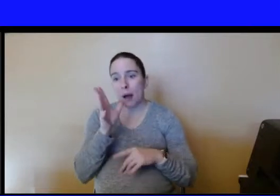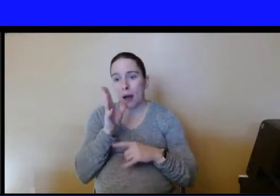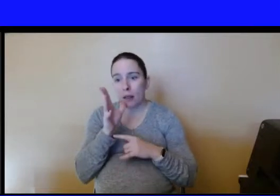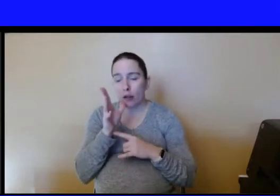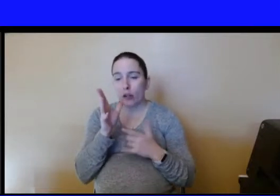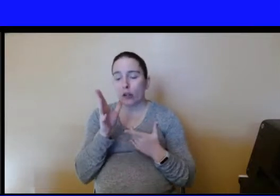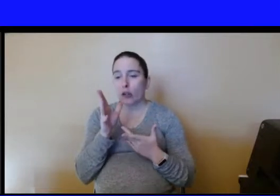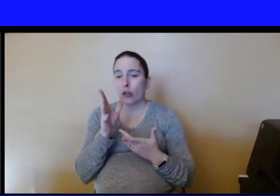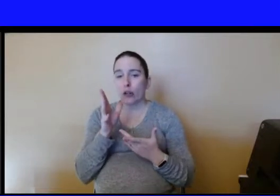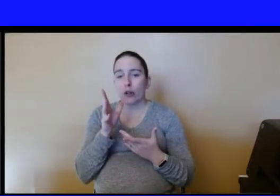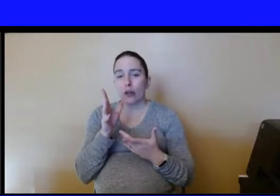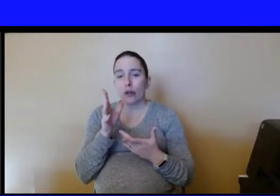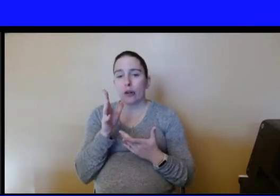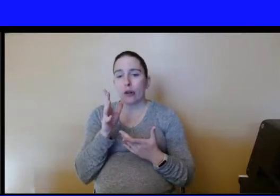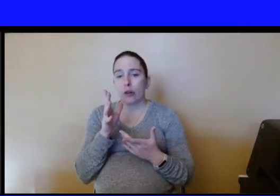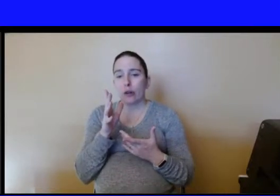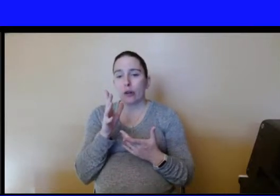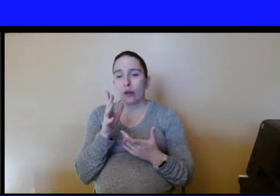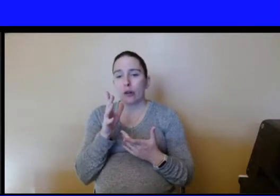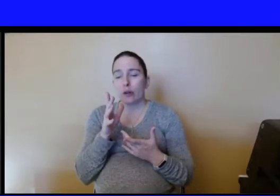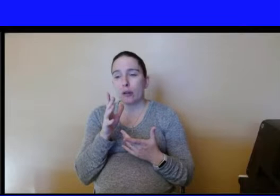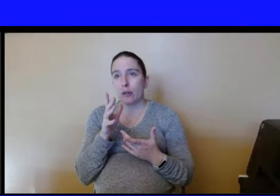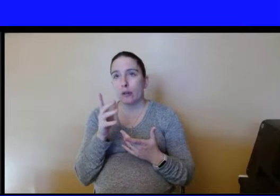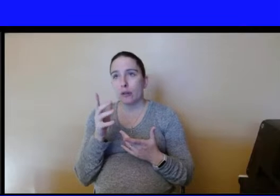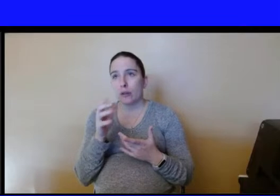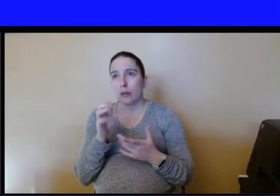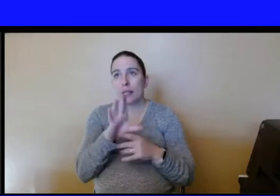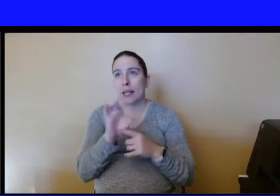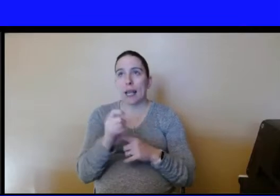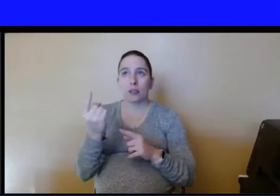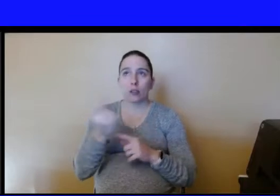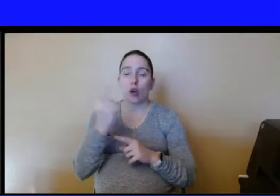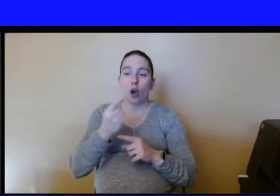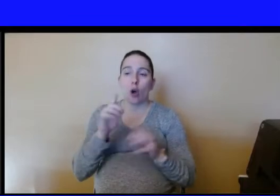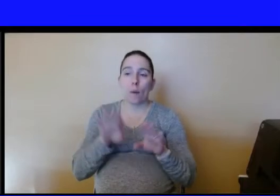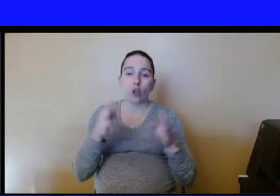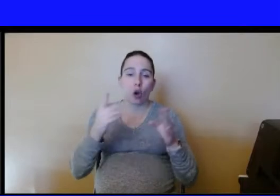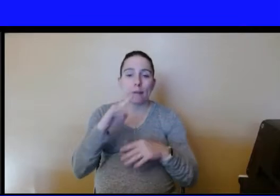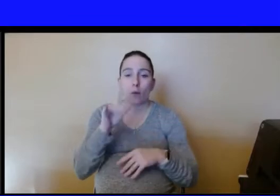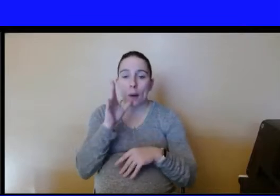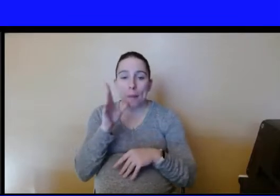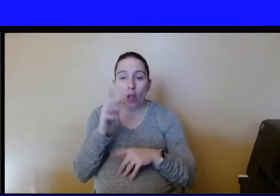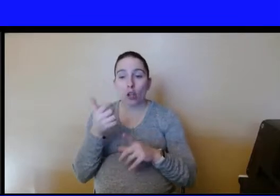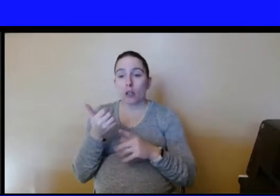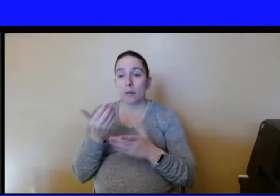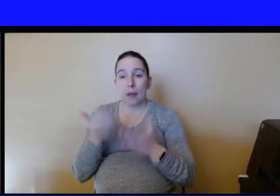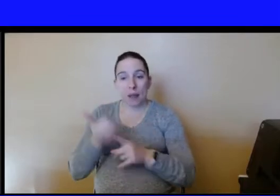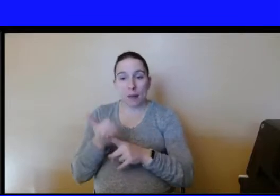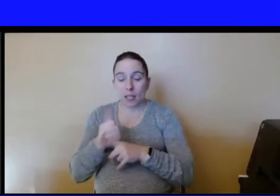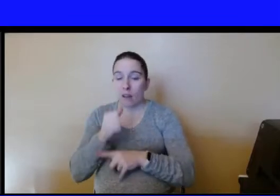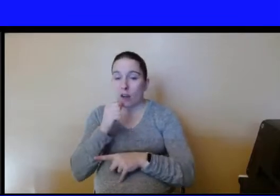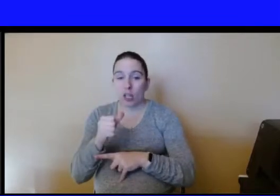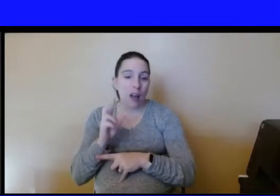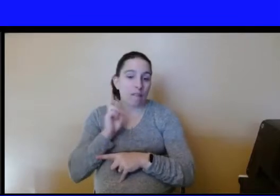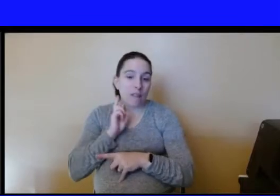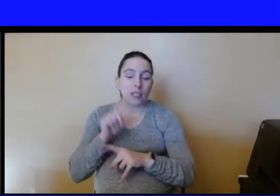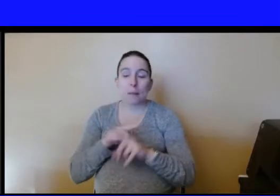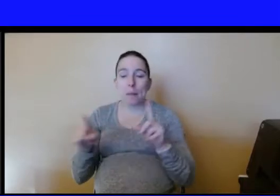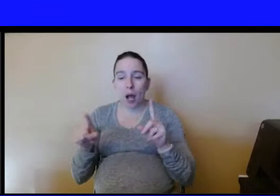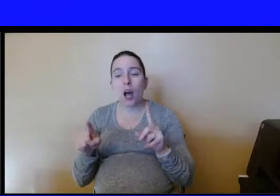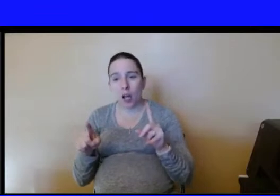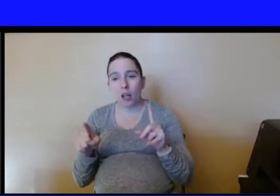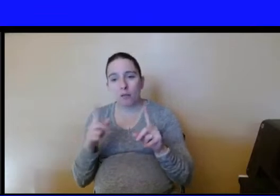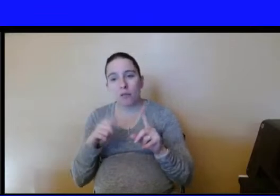no comments. All right, thank you. Any old business or new business for the committee? Right, there being